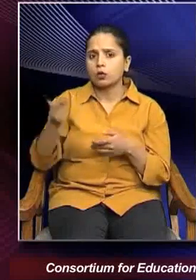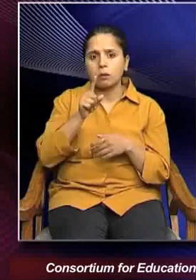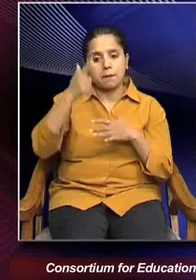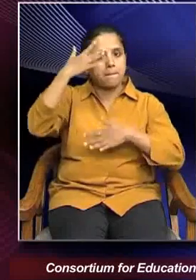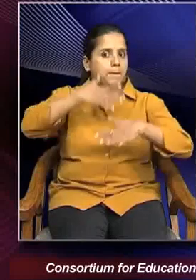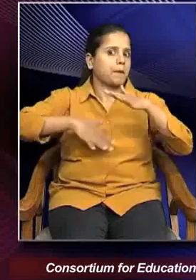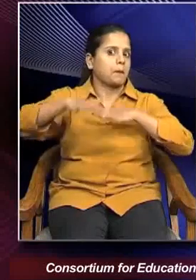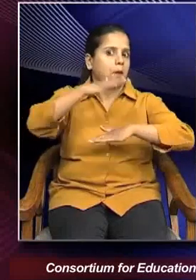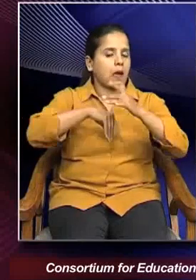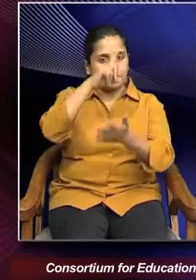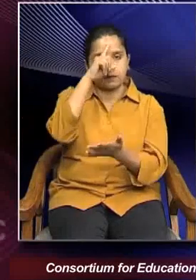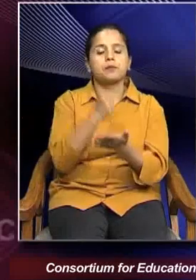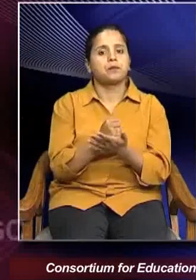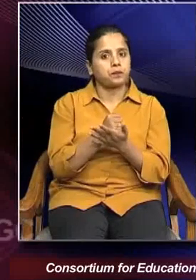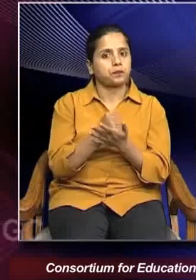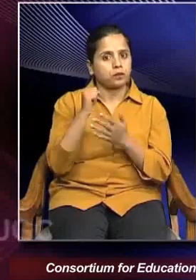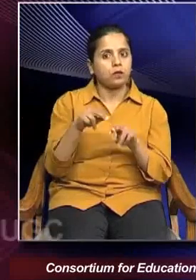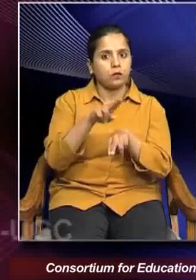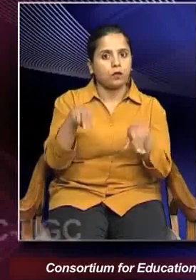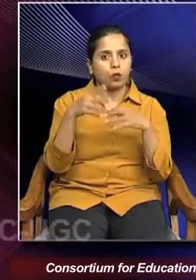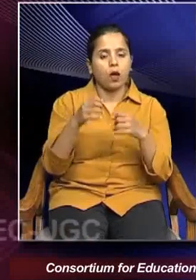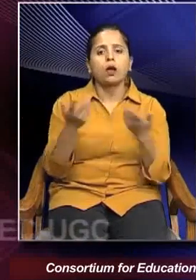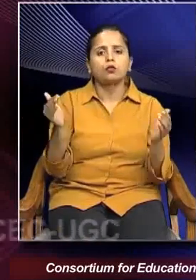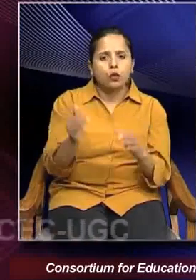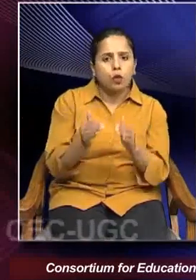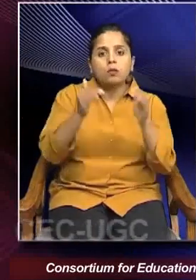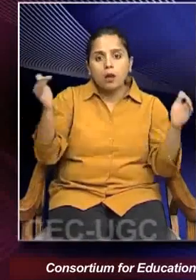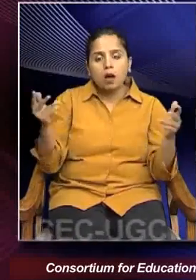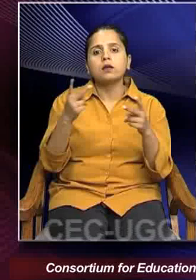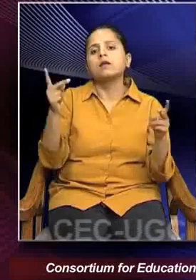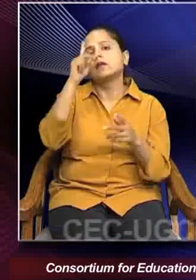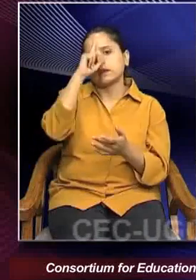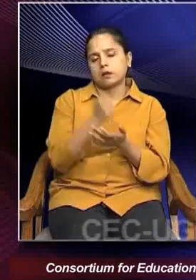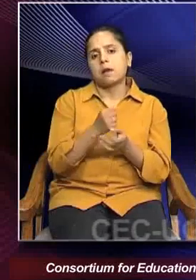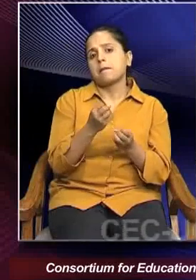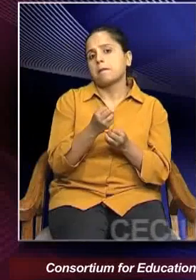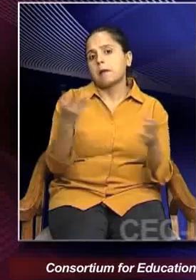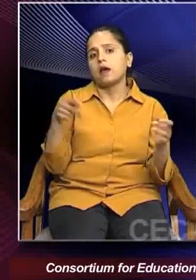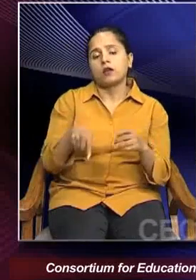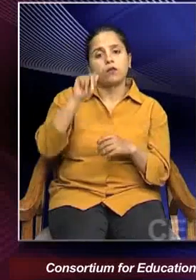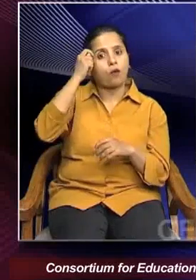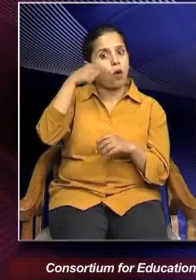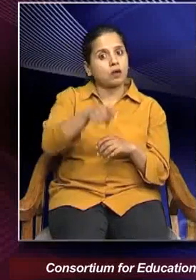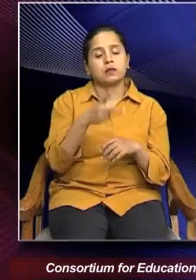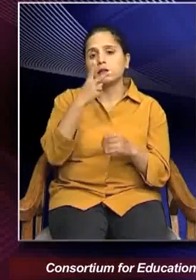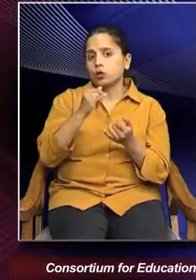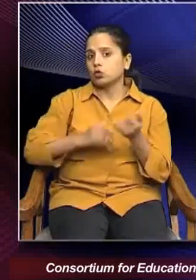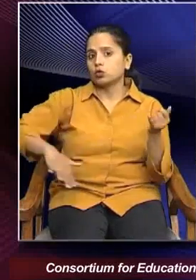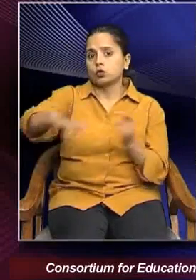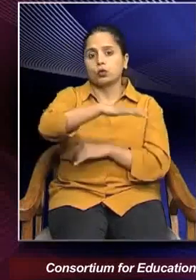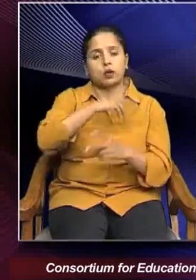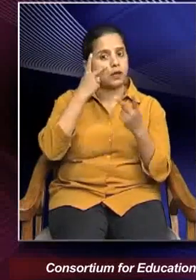plan and decide their family size and composition. And accordingly, in many Western societies, we are actually now